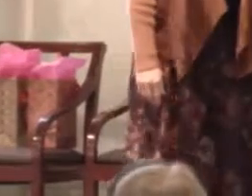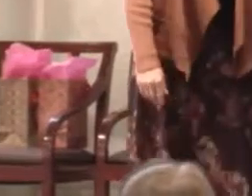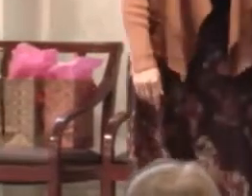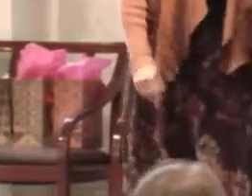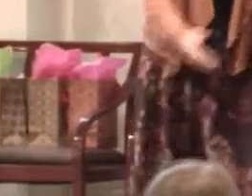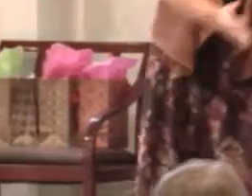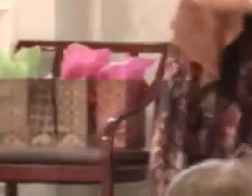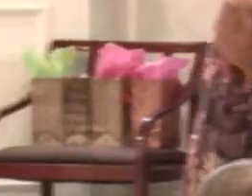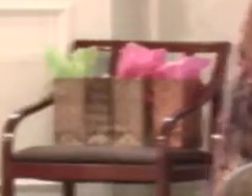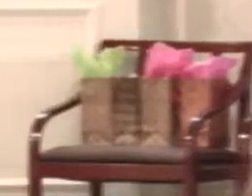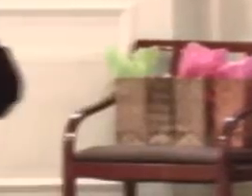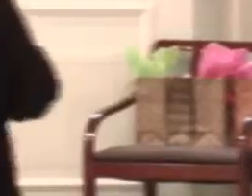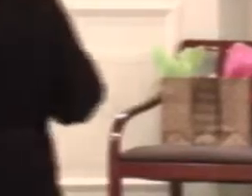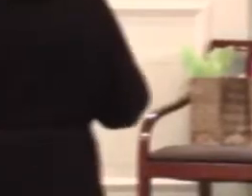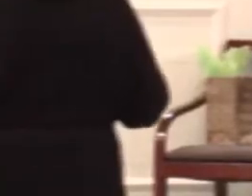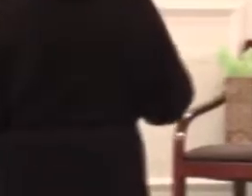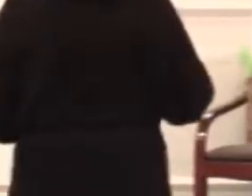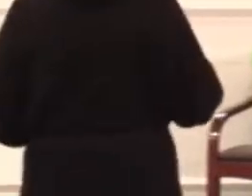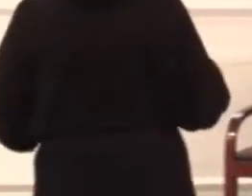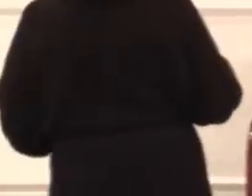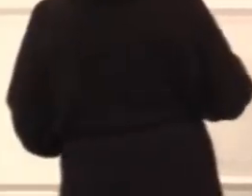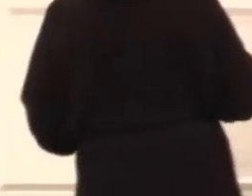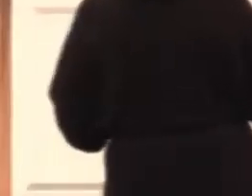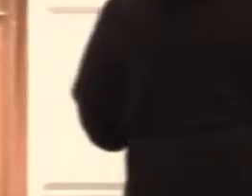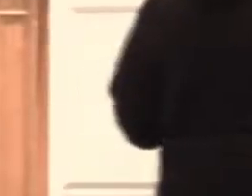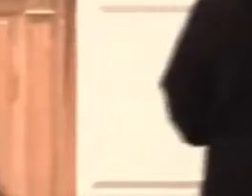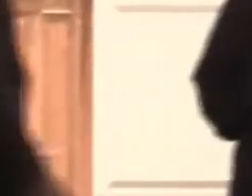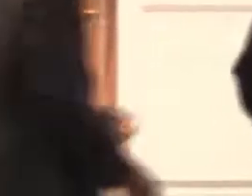Another Purcell, right there.